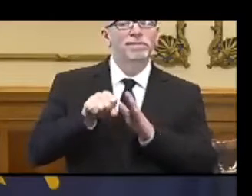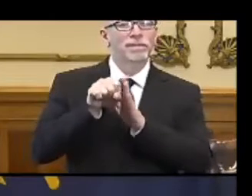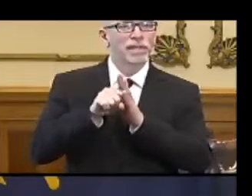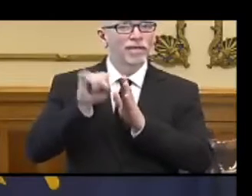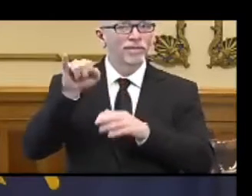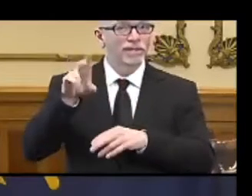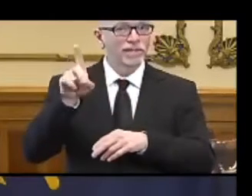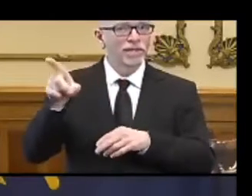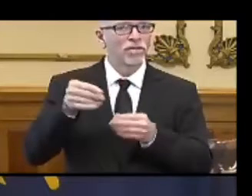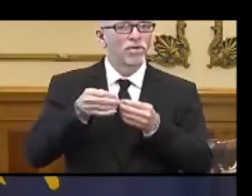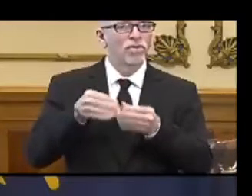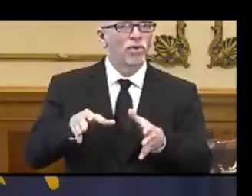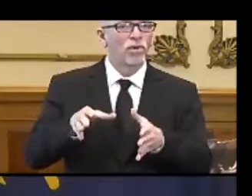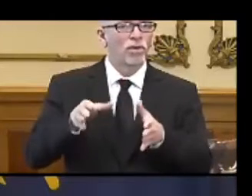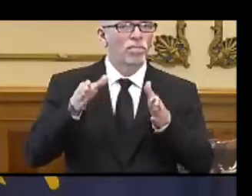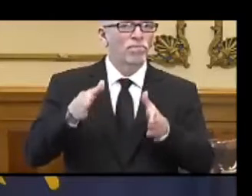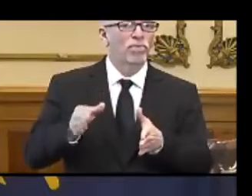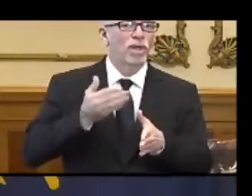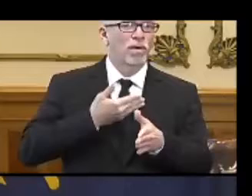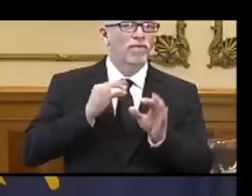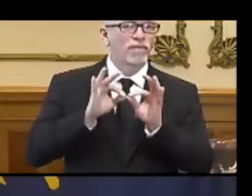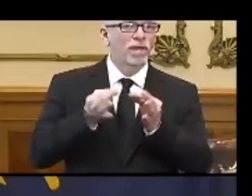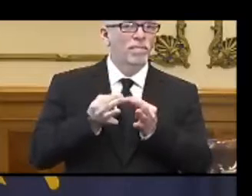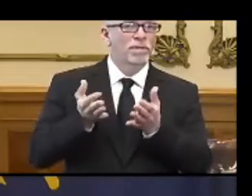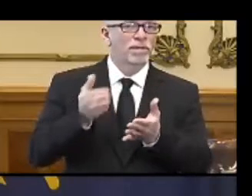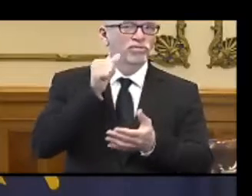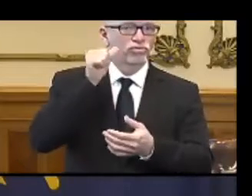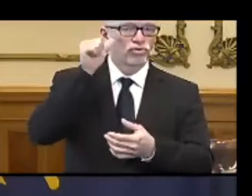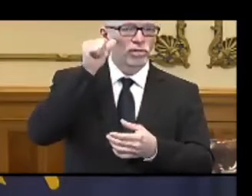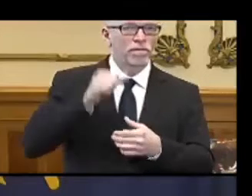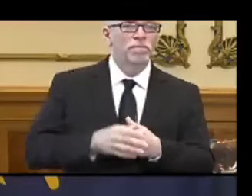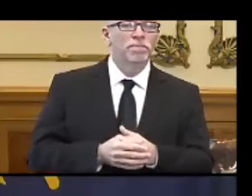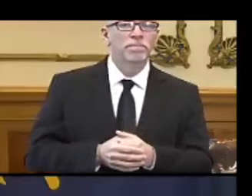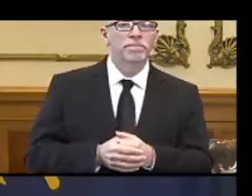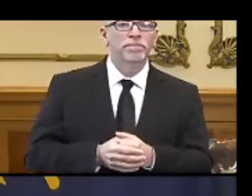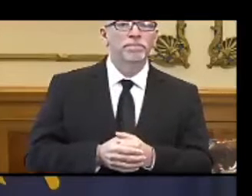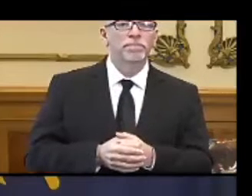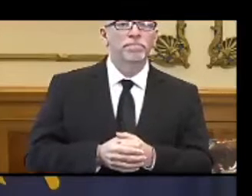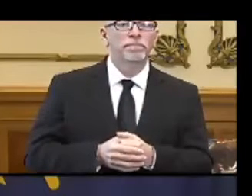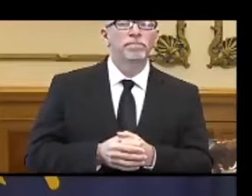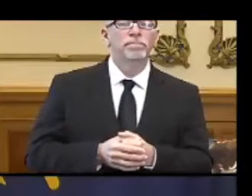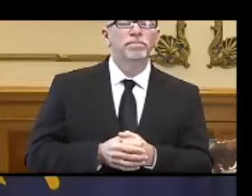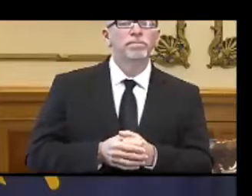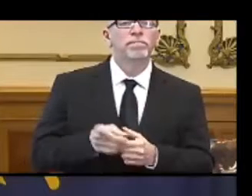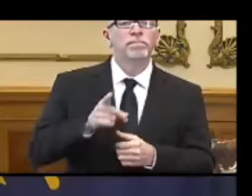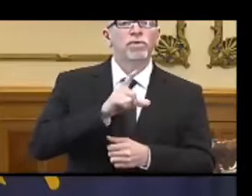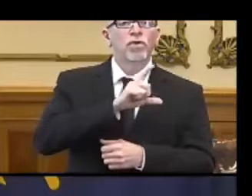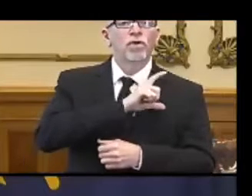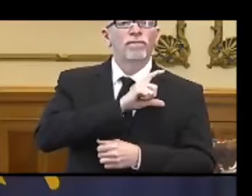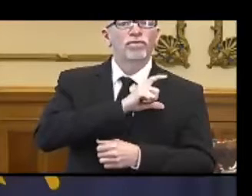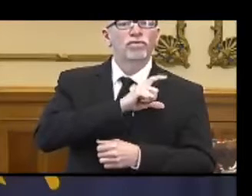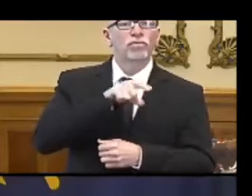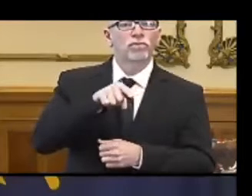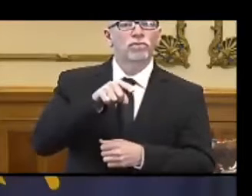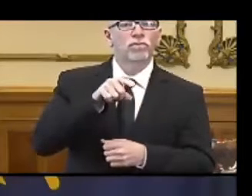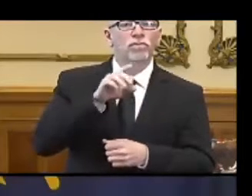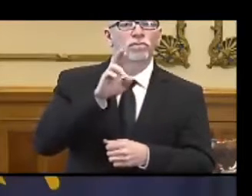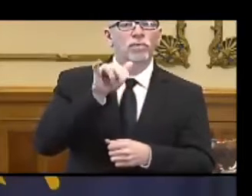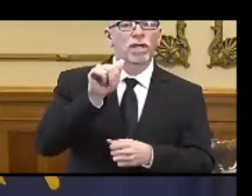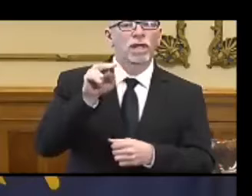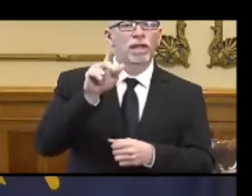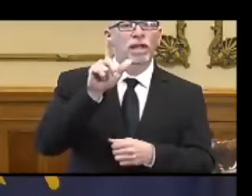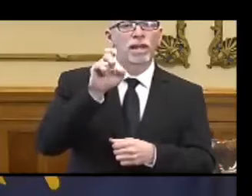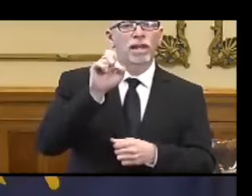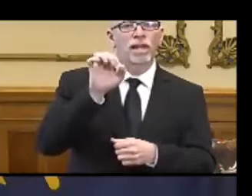Indiana lost a member of our family yesterday when Officer Breanne